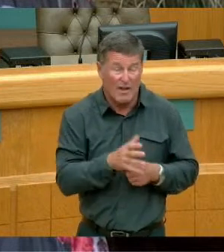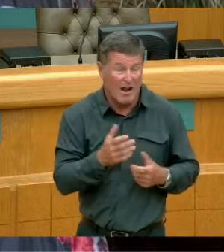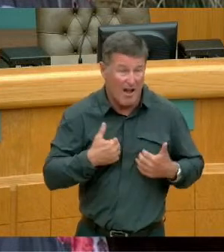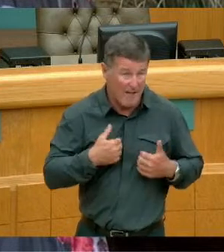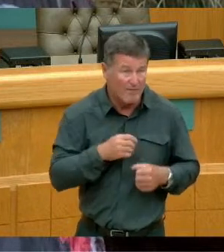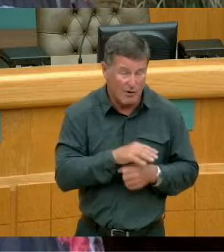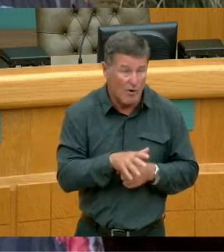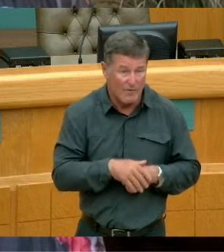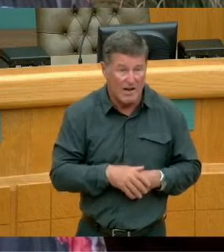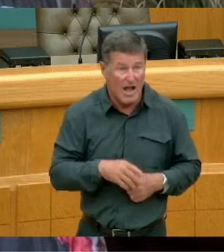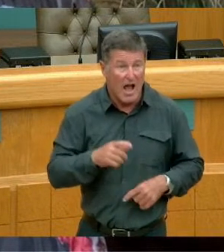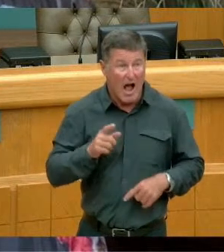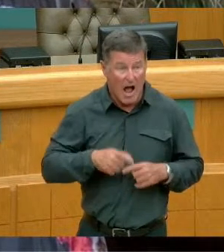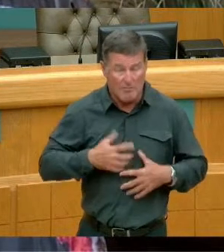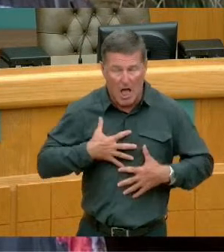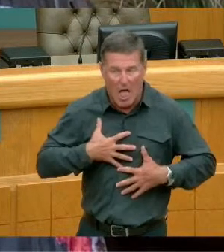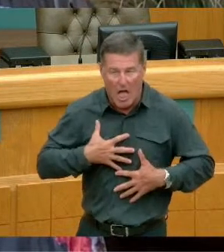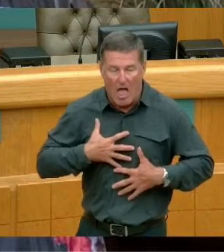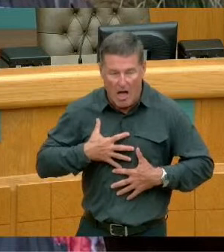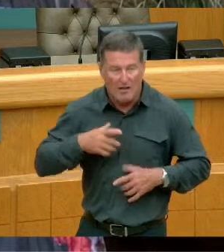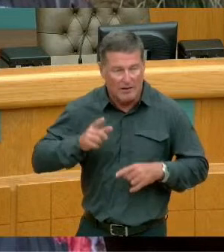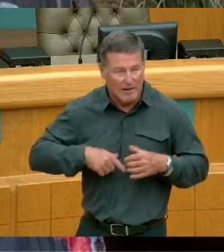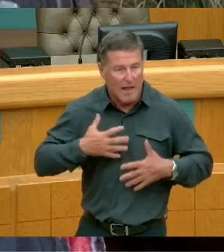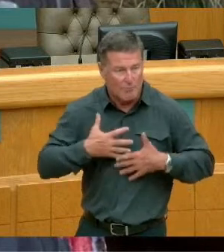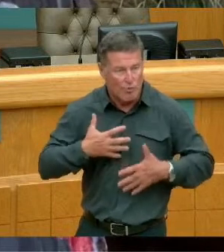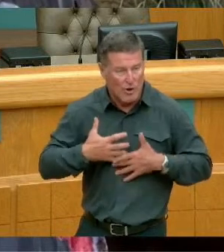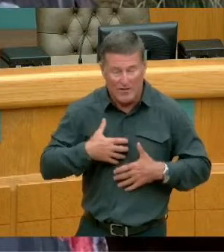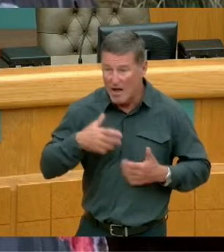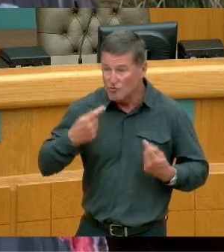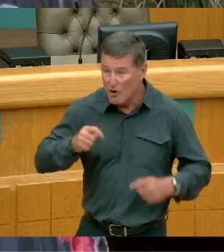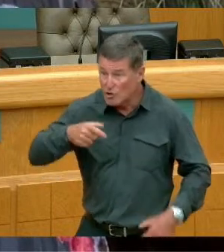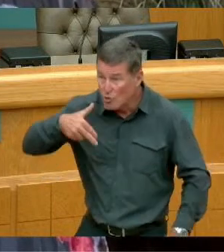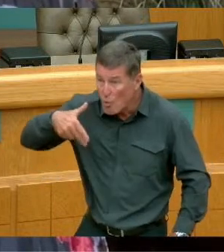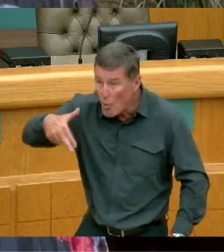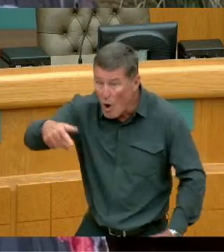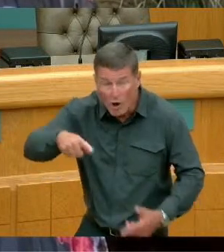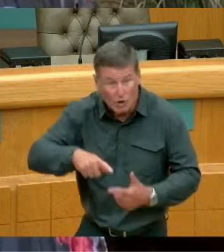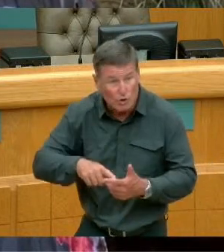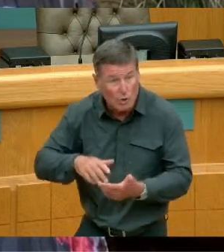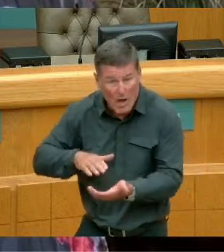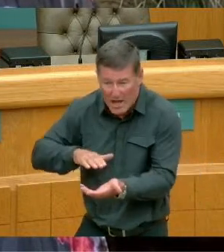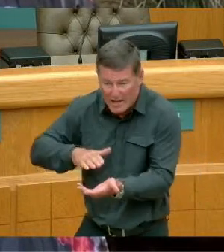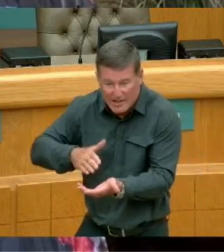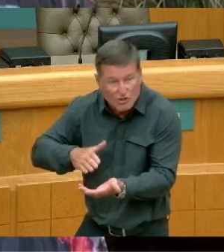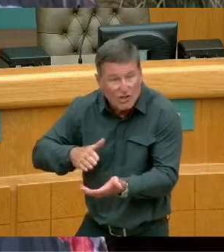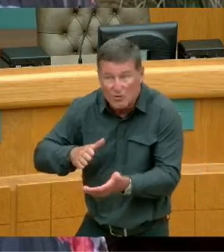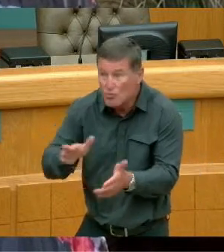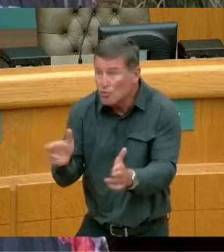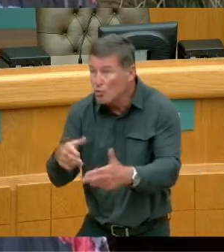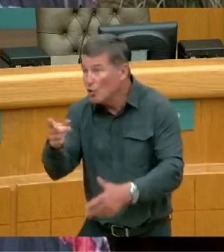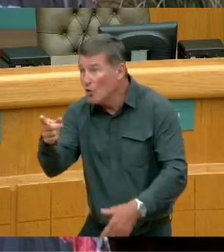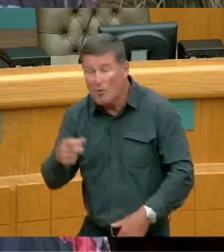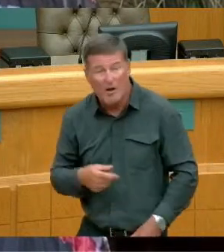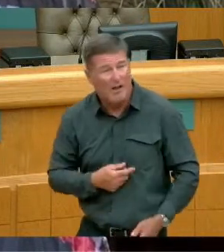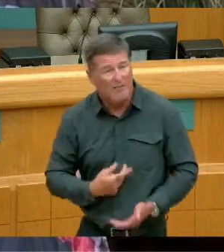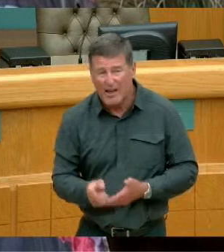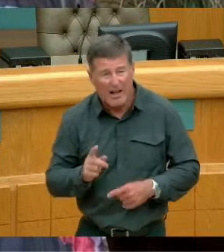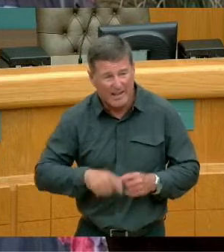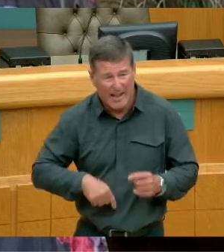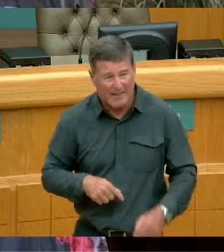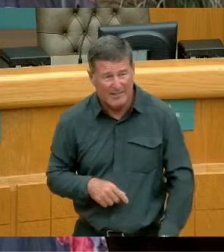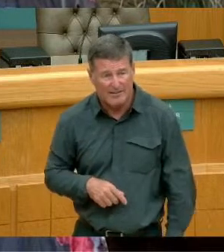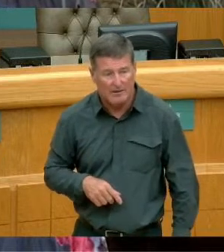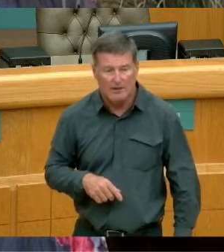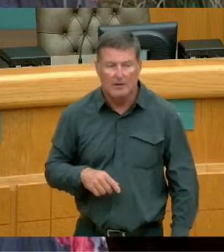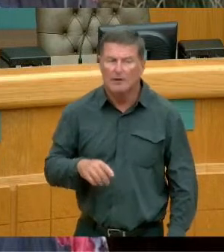can't even hardly get to the kitchen without catching my breath. I need to go to the hospital. That is the time to go. Not sooner than that. You